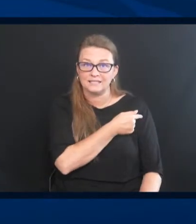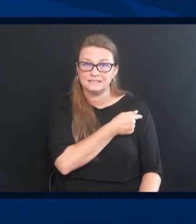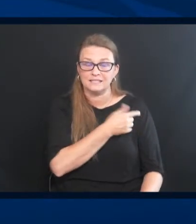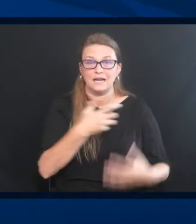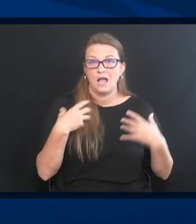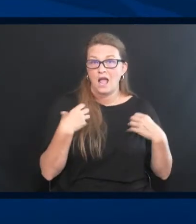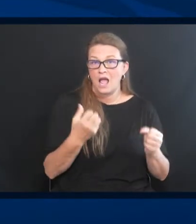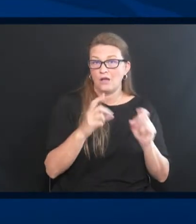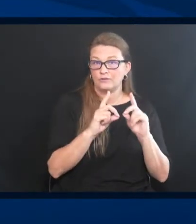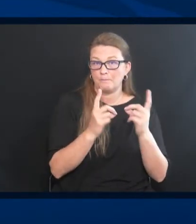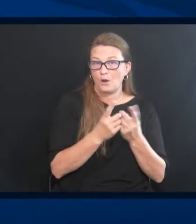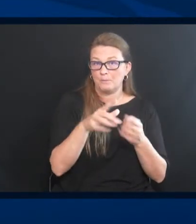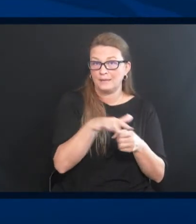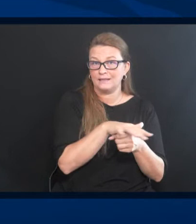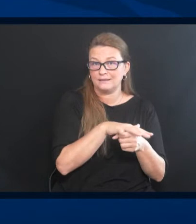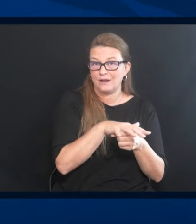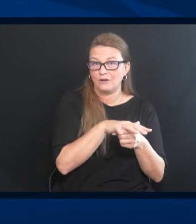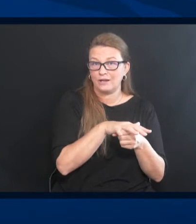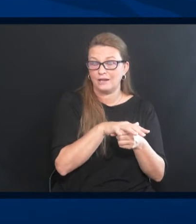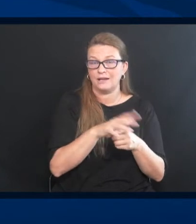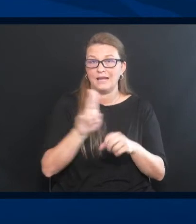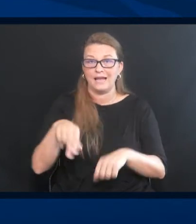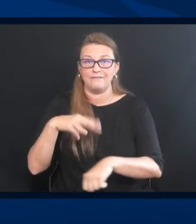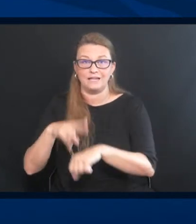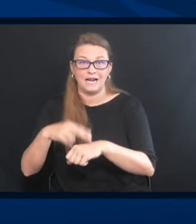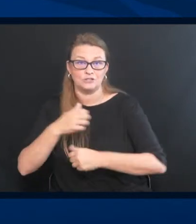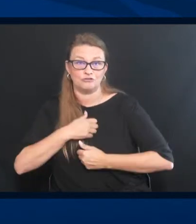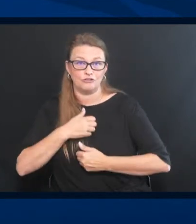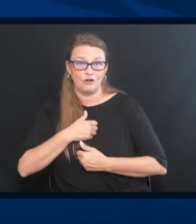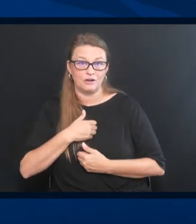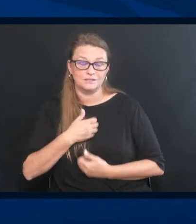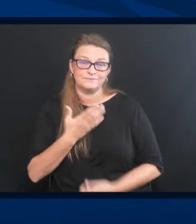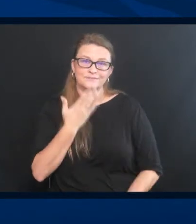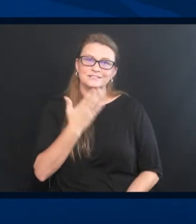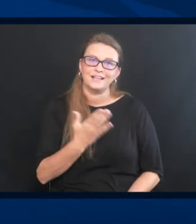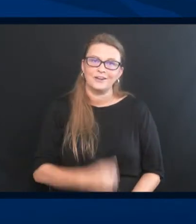department level and also with the National Guard. Thank you.